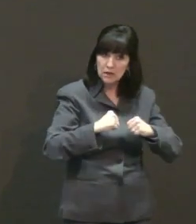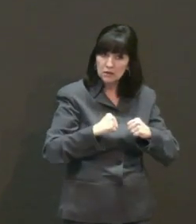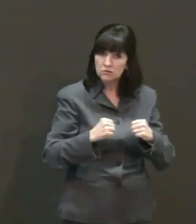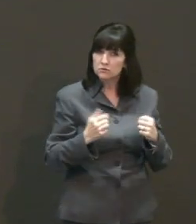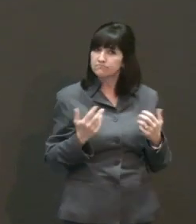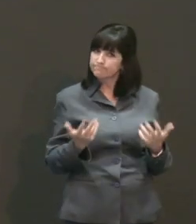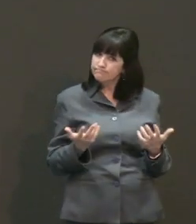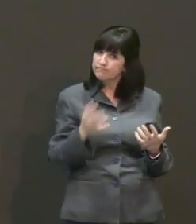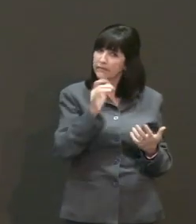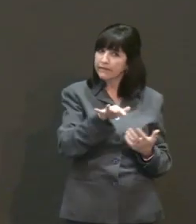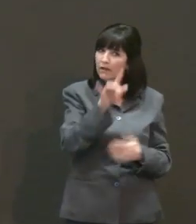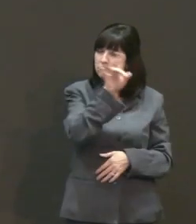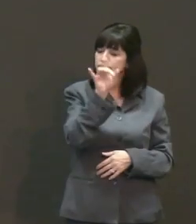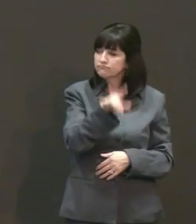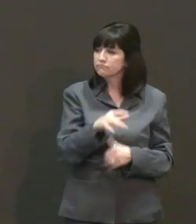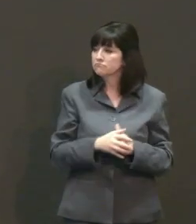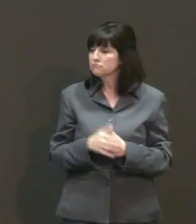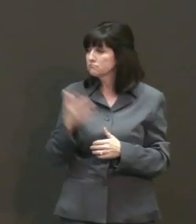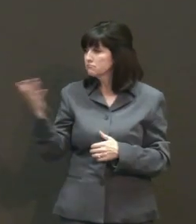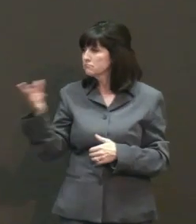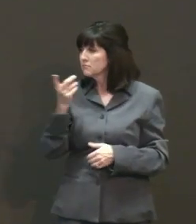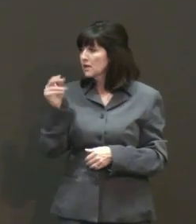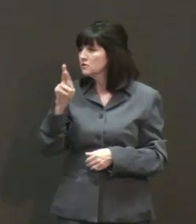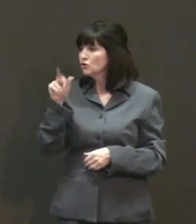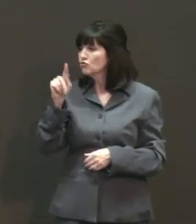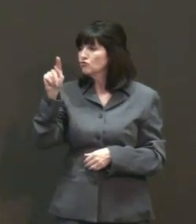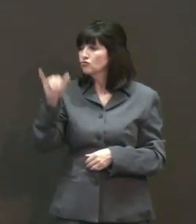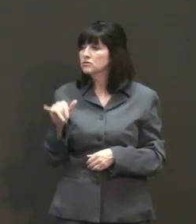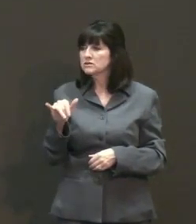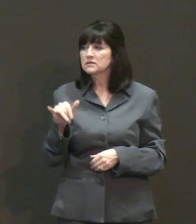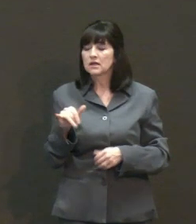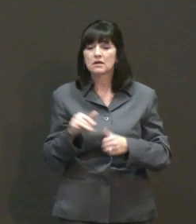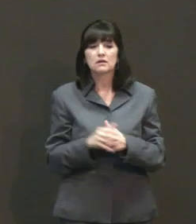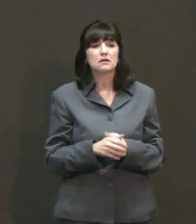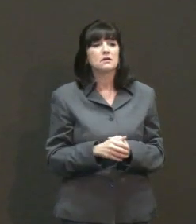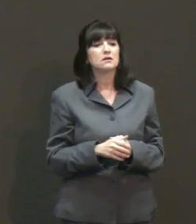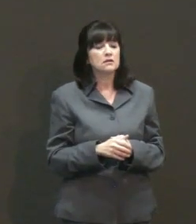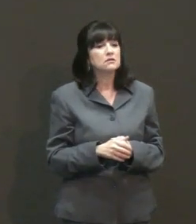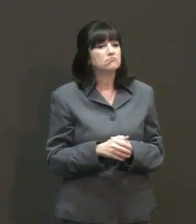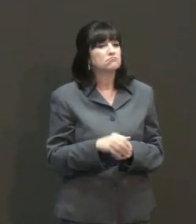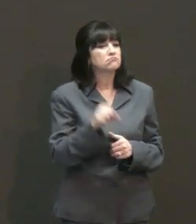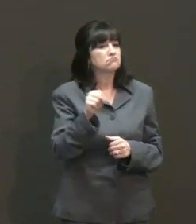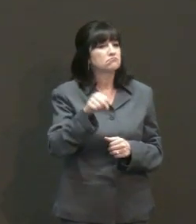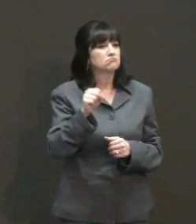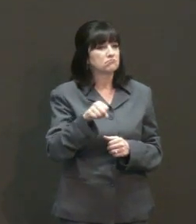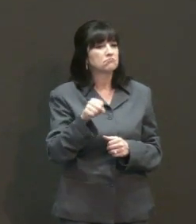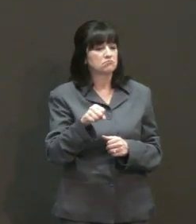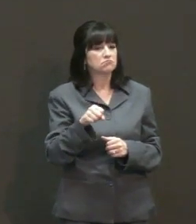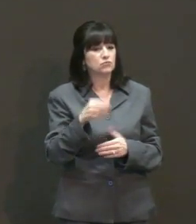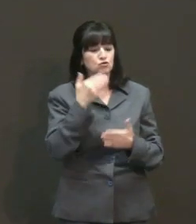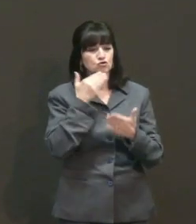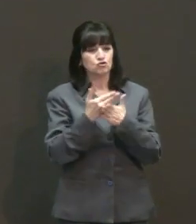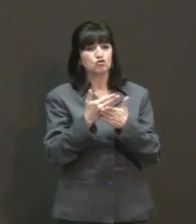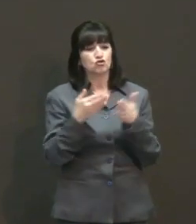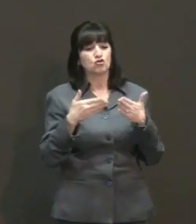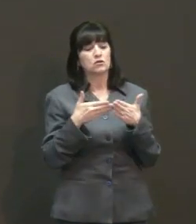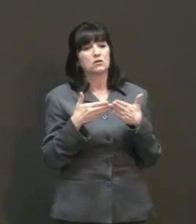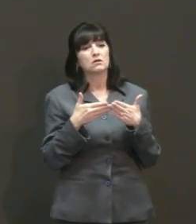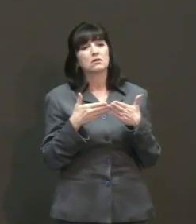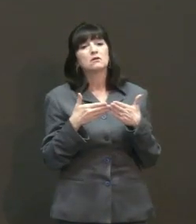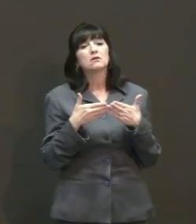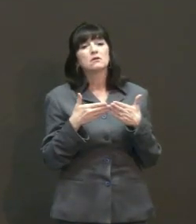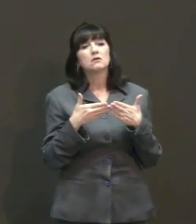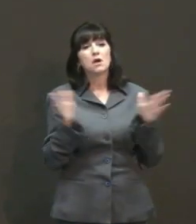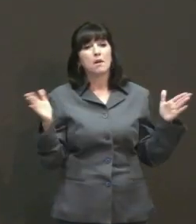to add to that. Yeah, no, I mean, it's been a nice partnership between DEMA, DPH, Department of